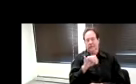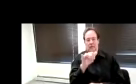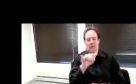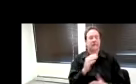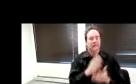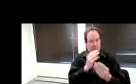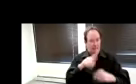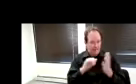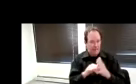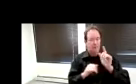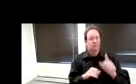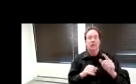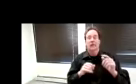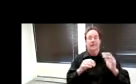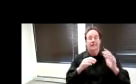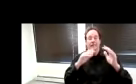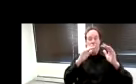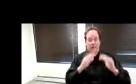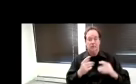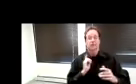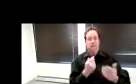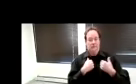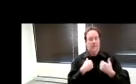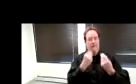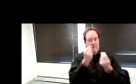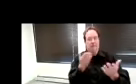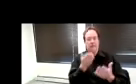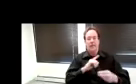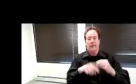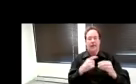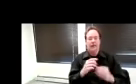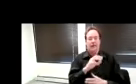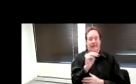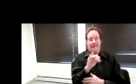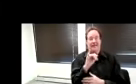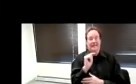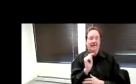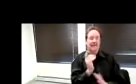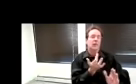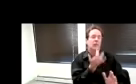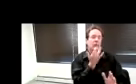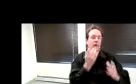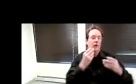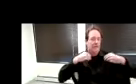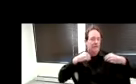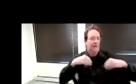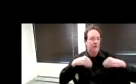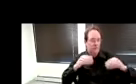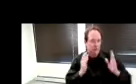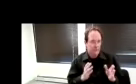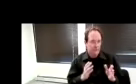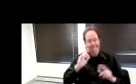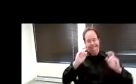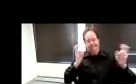And then further down, we have information about MIT preferred vendors of third-party